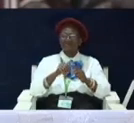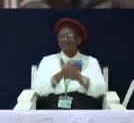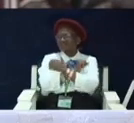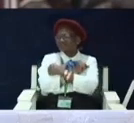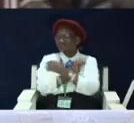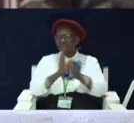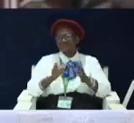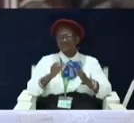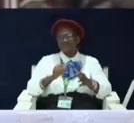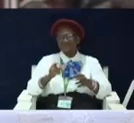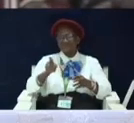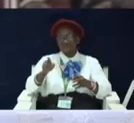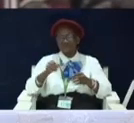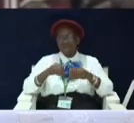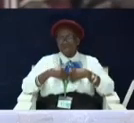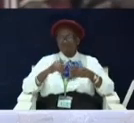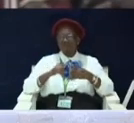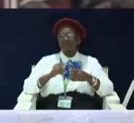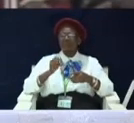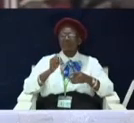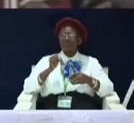wake up.